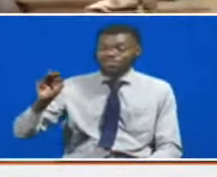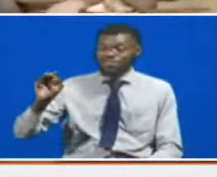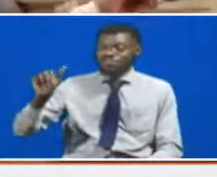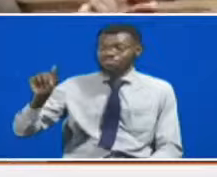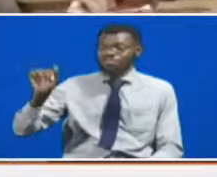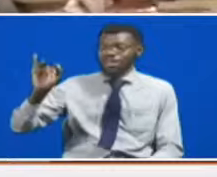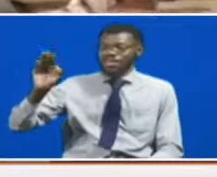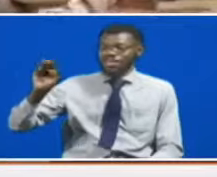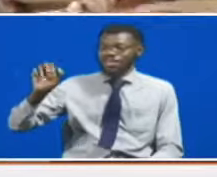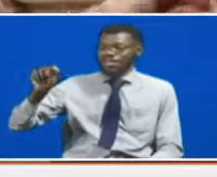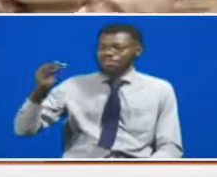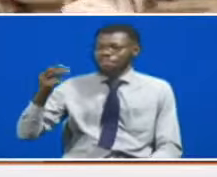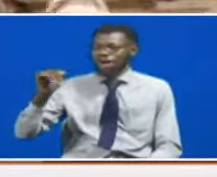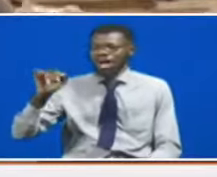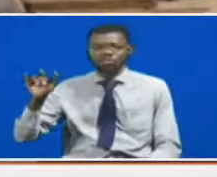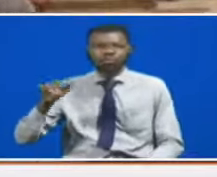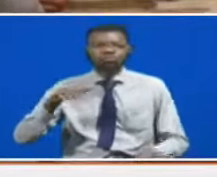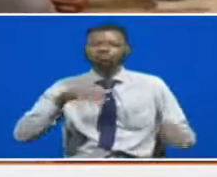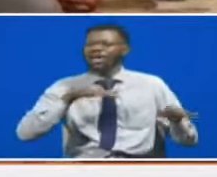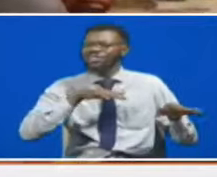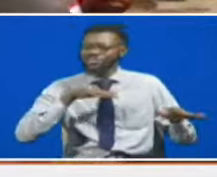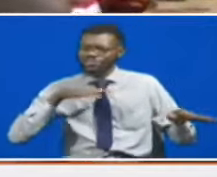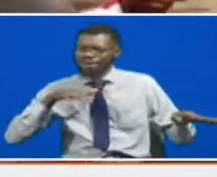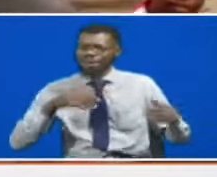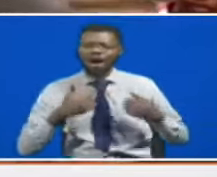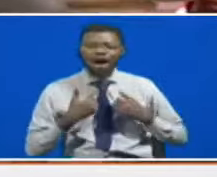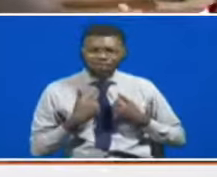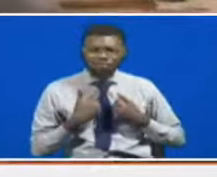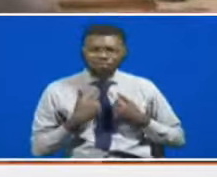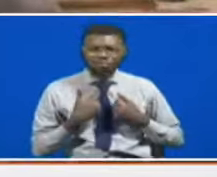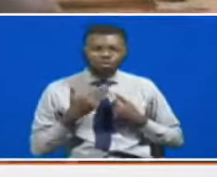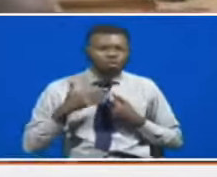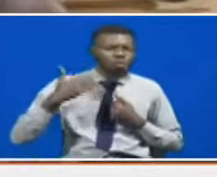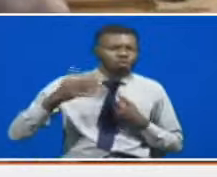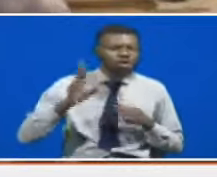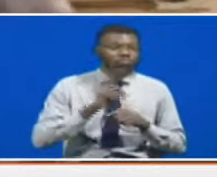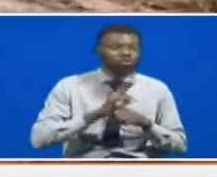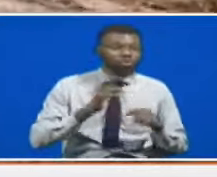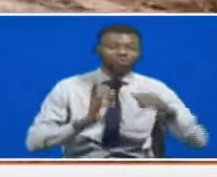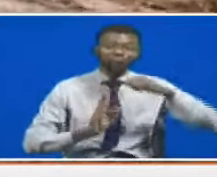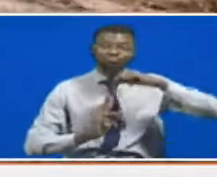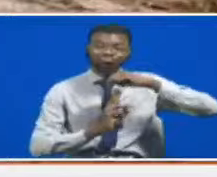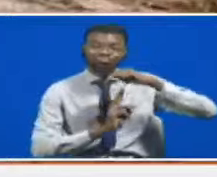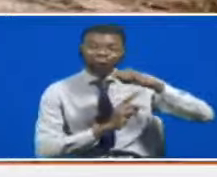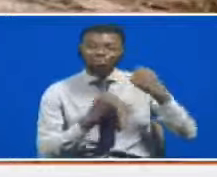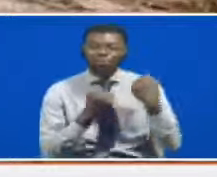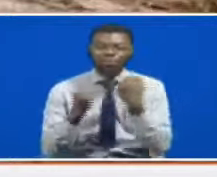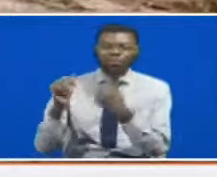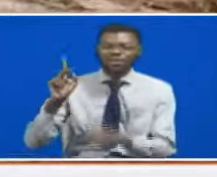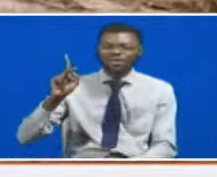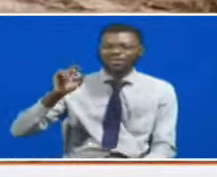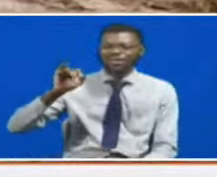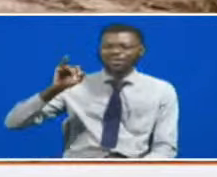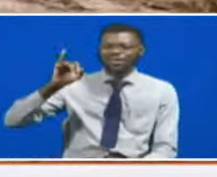kama siku ya leo, huwa tunatumia hii daraja na hii barabara inatufikisha upande wa Kimende. Hata hatujui